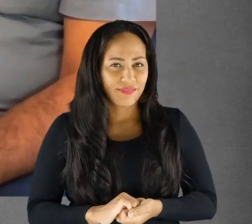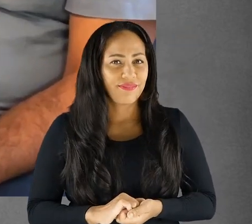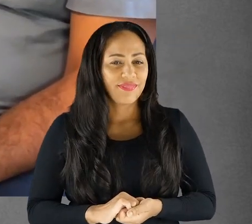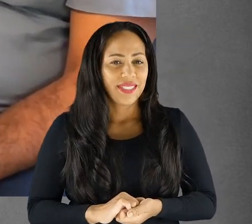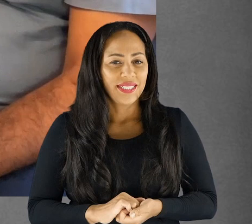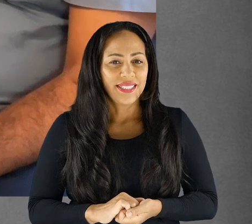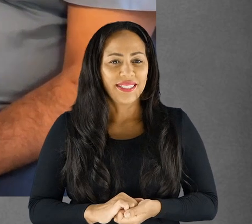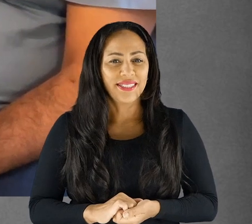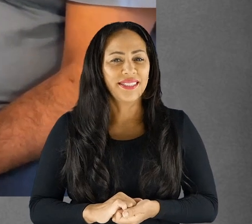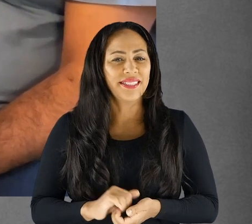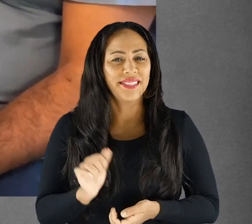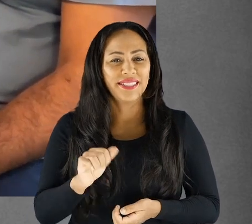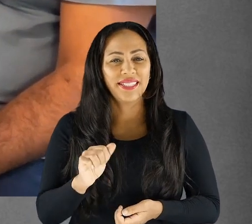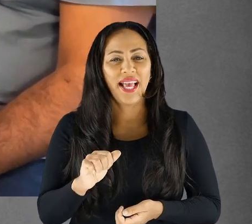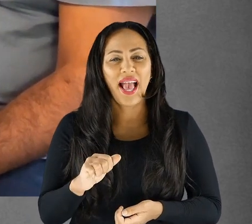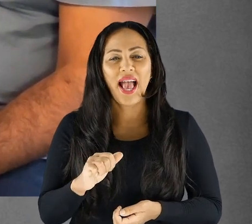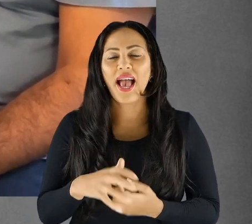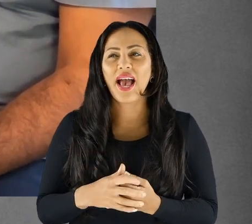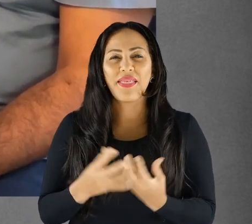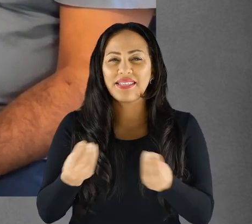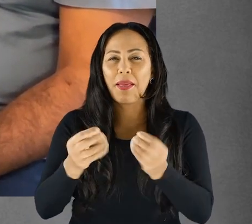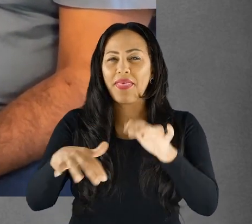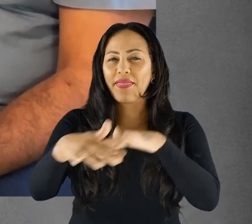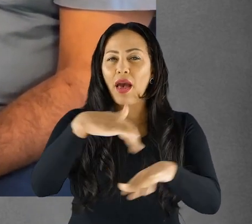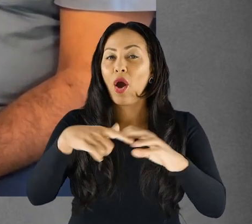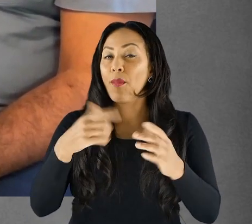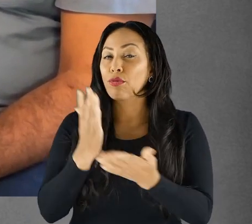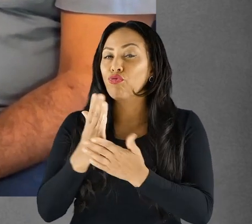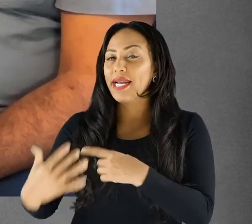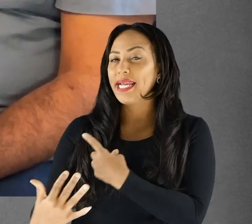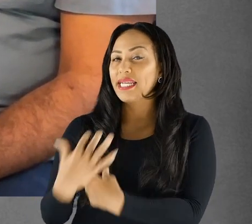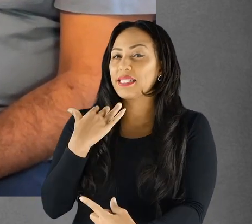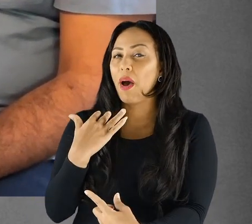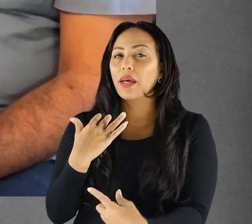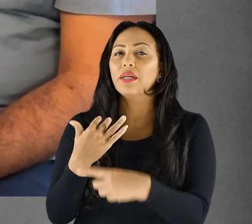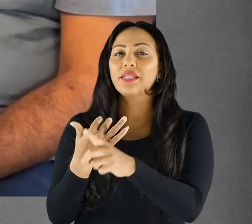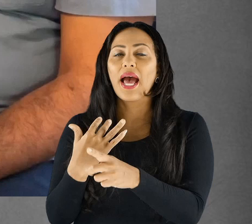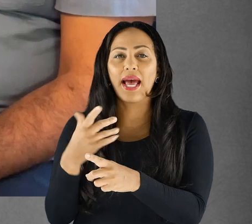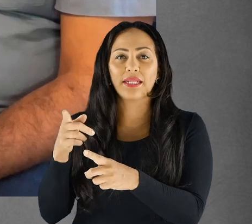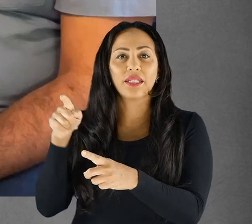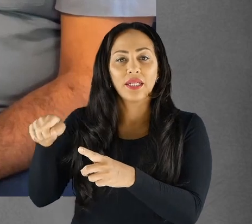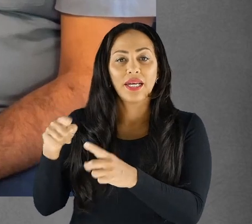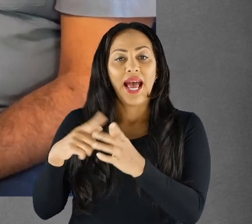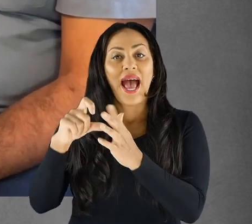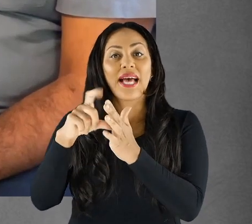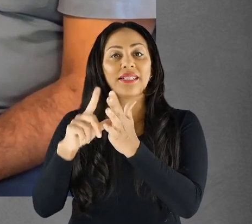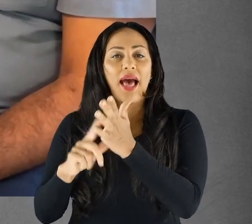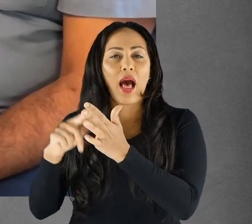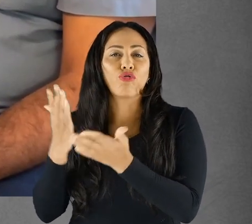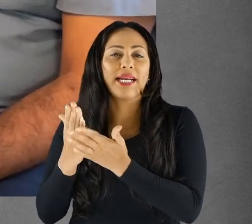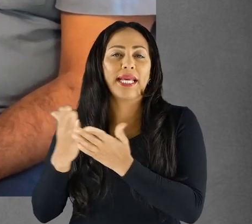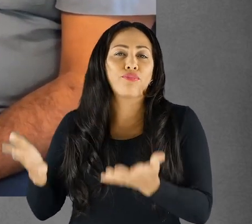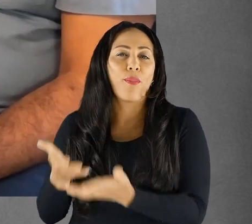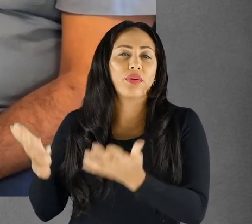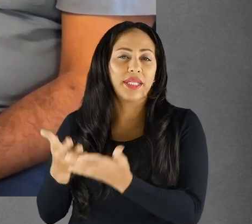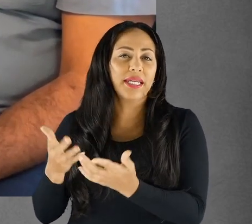There is something to that, but I think that's where I got very inspired, very much championed by Adele, I'd say, Adele